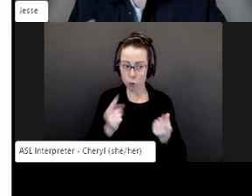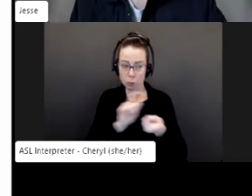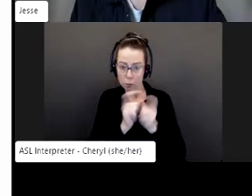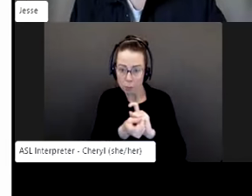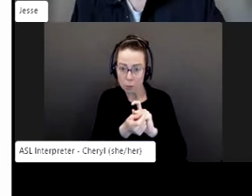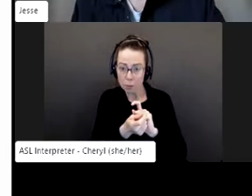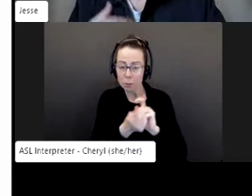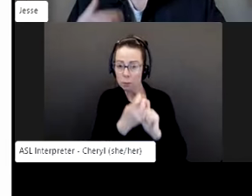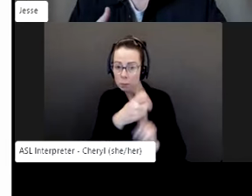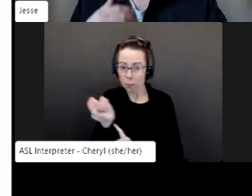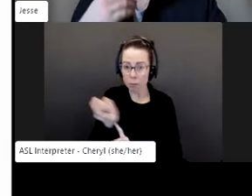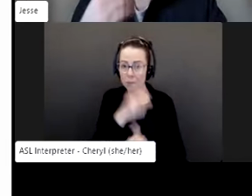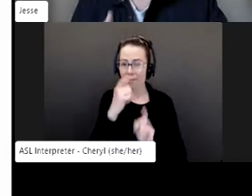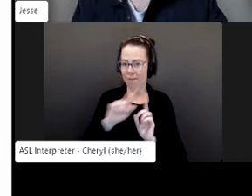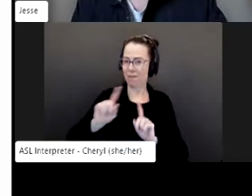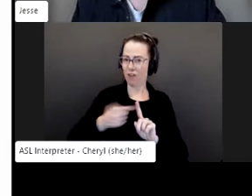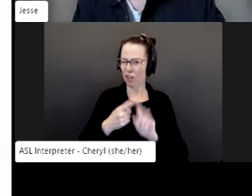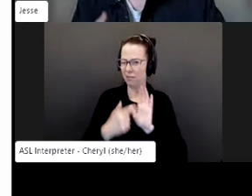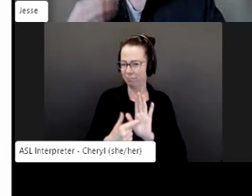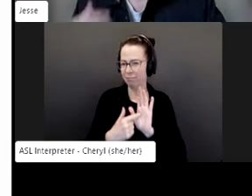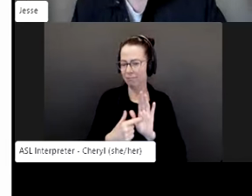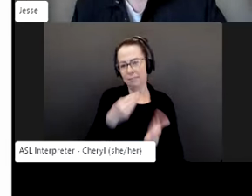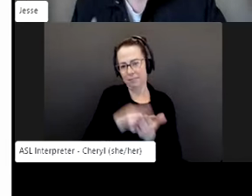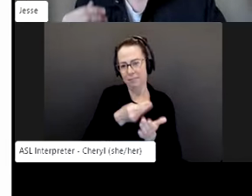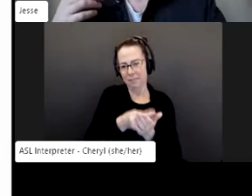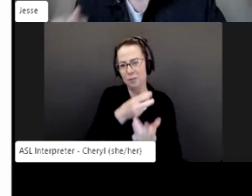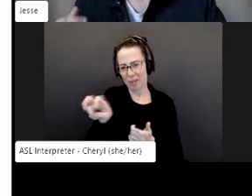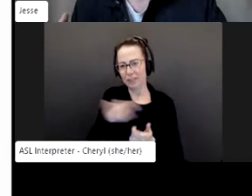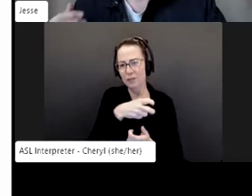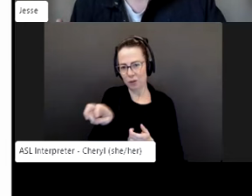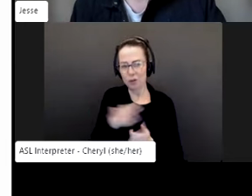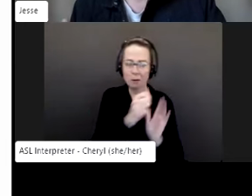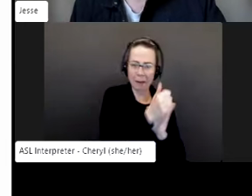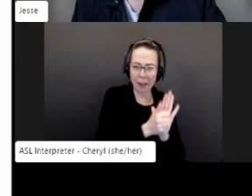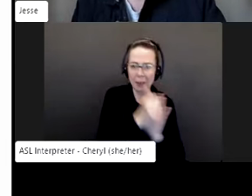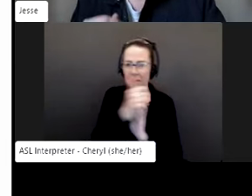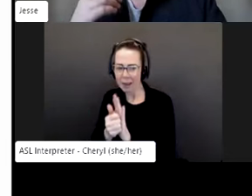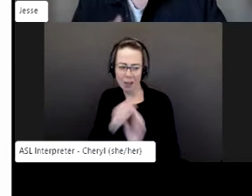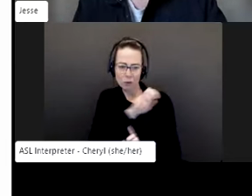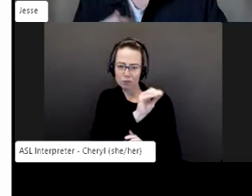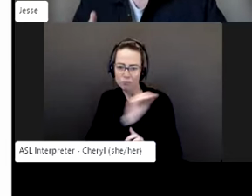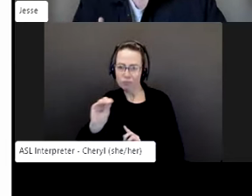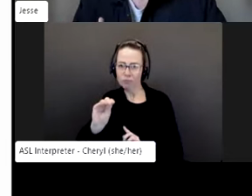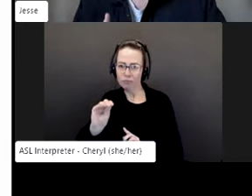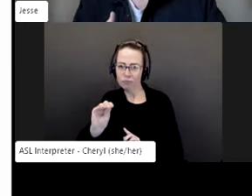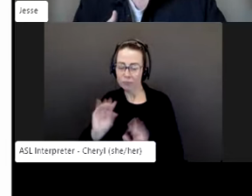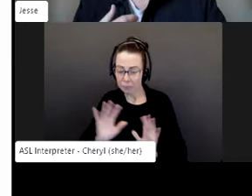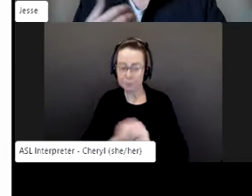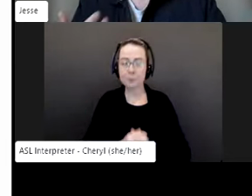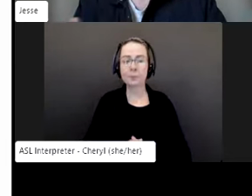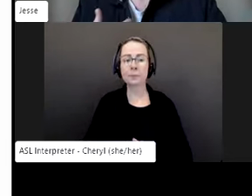And to do a transfer, again, using similar steps for any of the big six banks, you just need